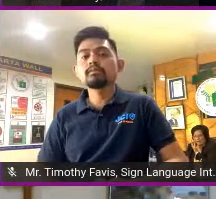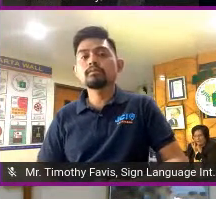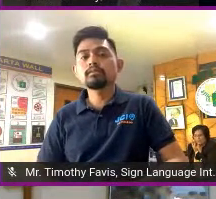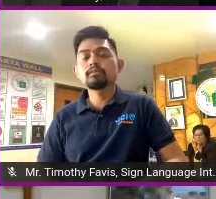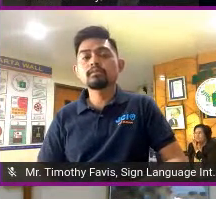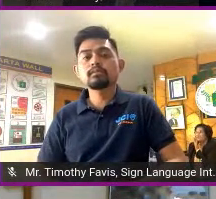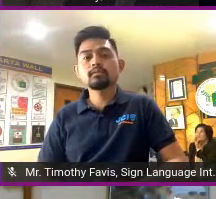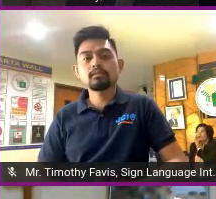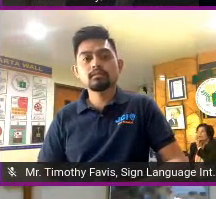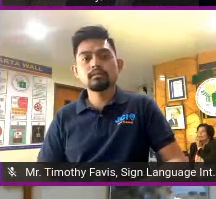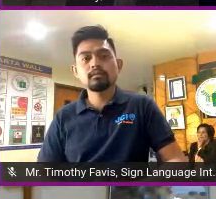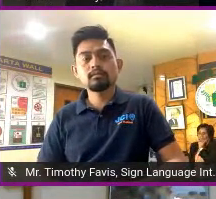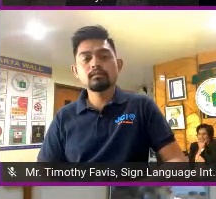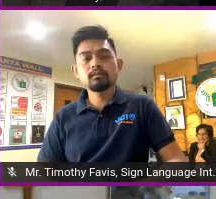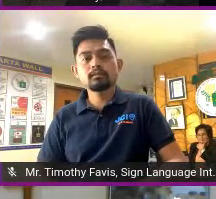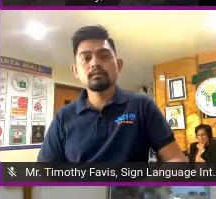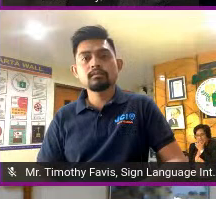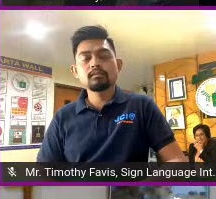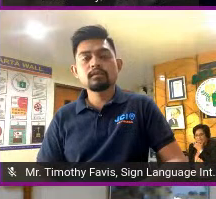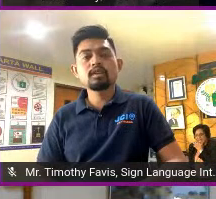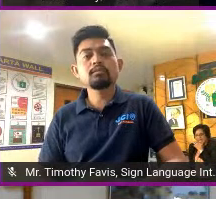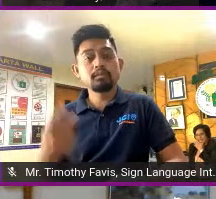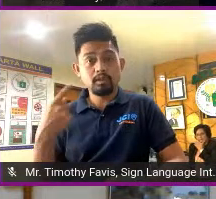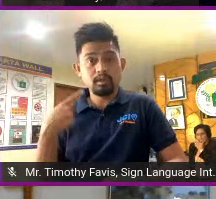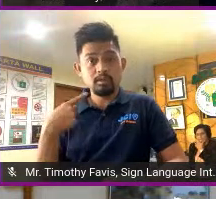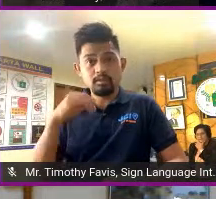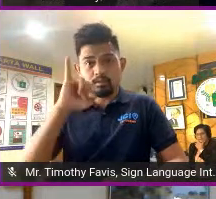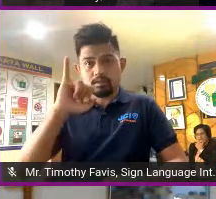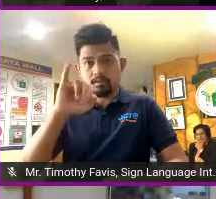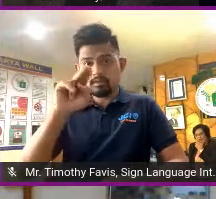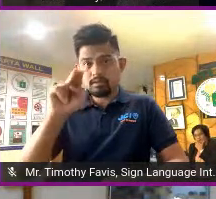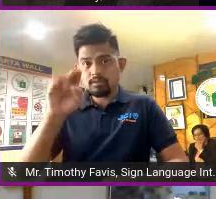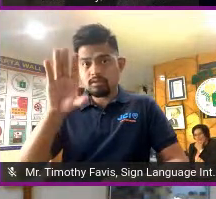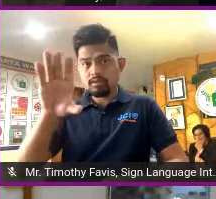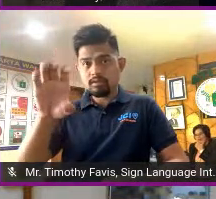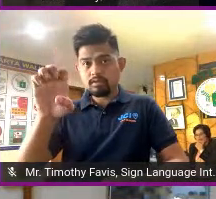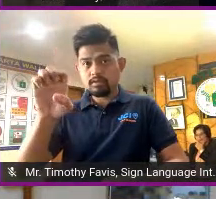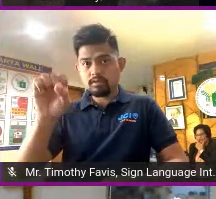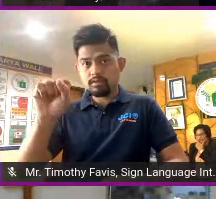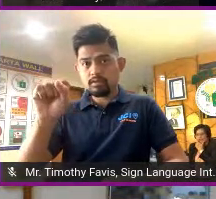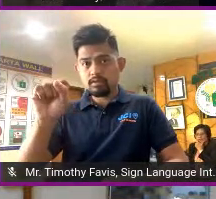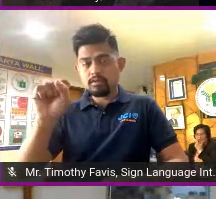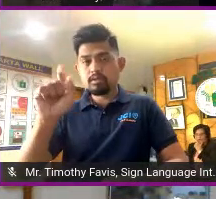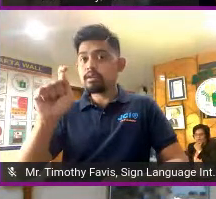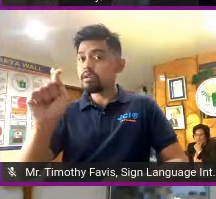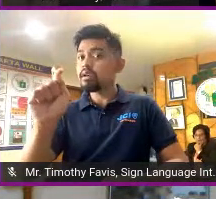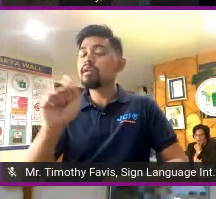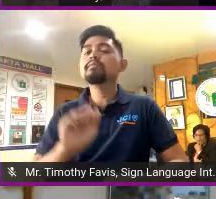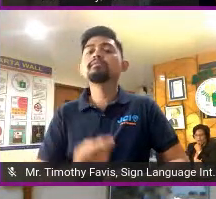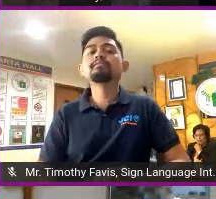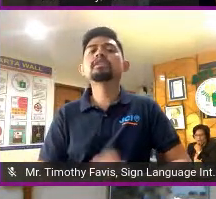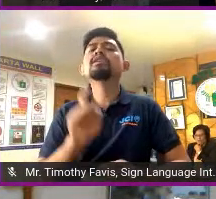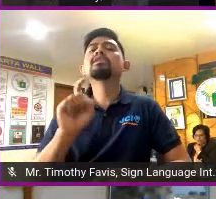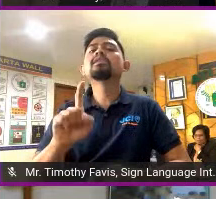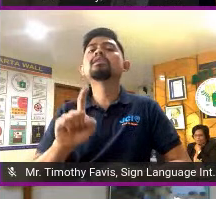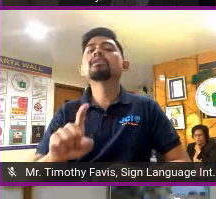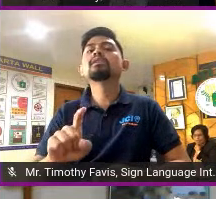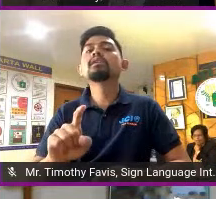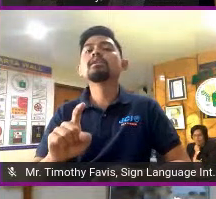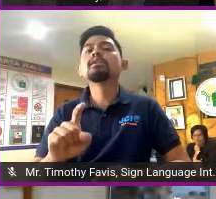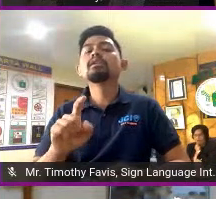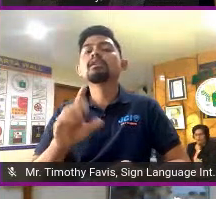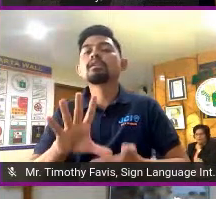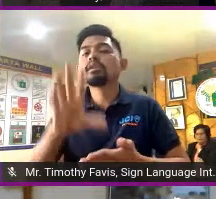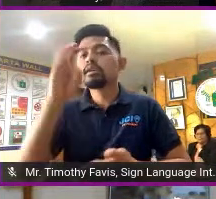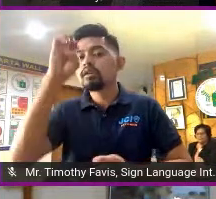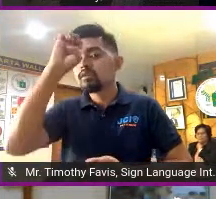sexual, or we have the incest. But so we really have to educate our